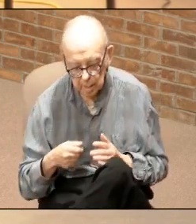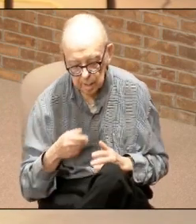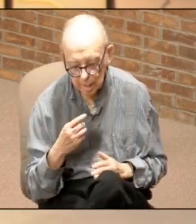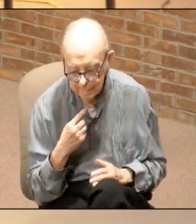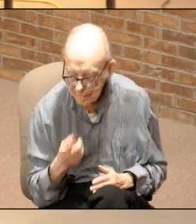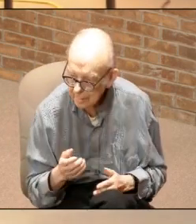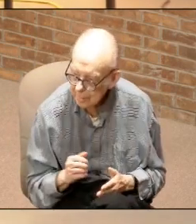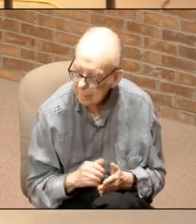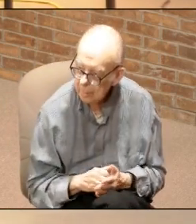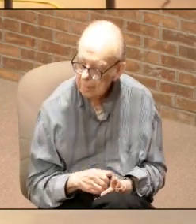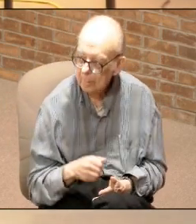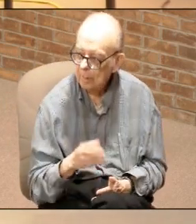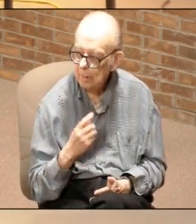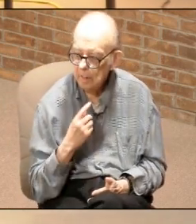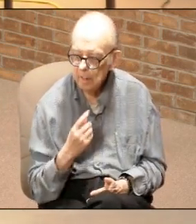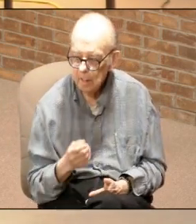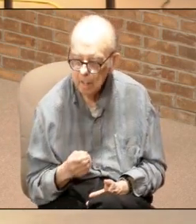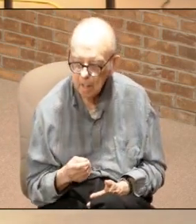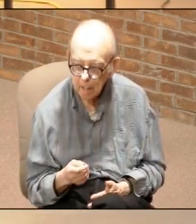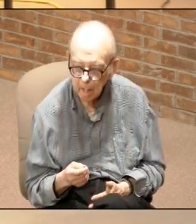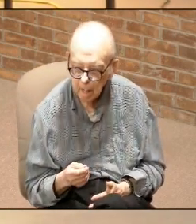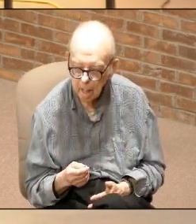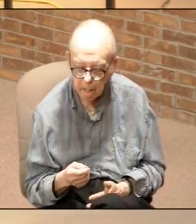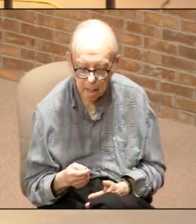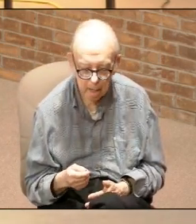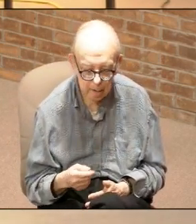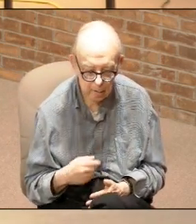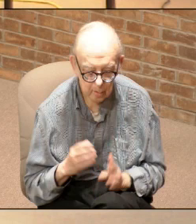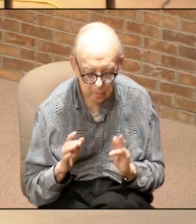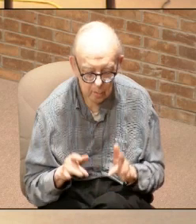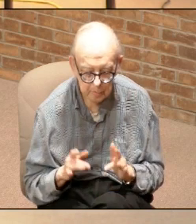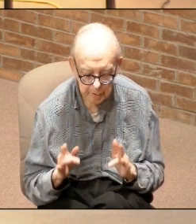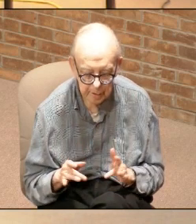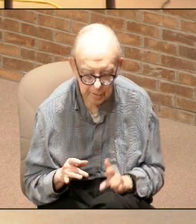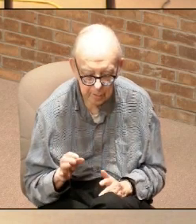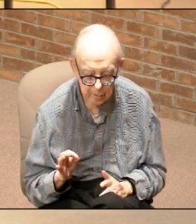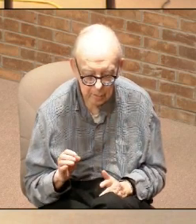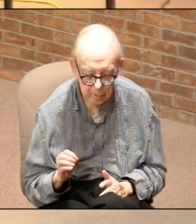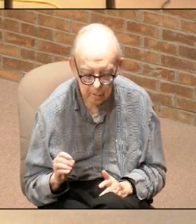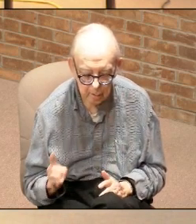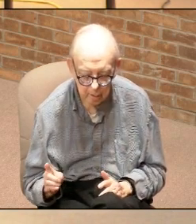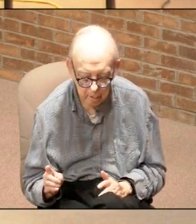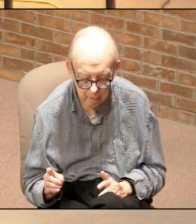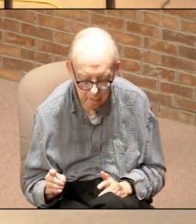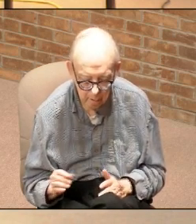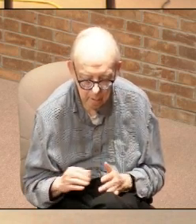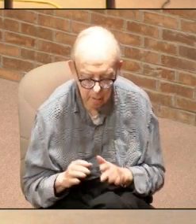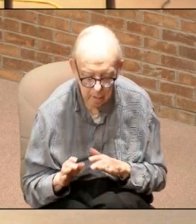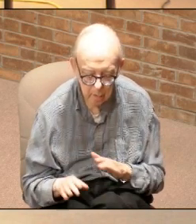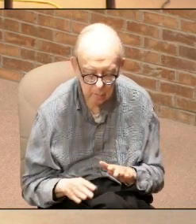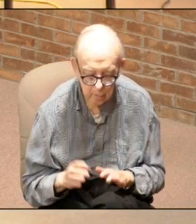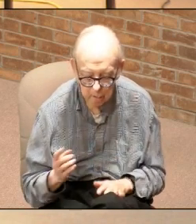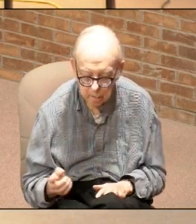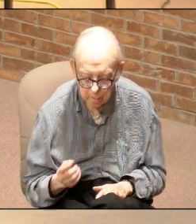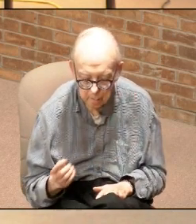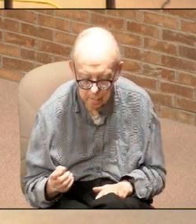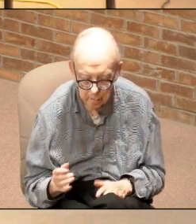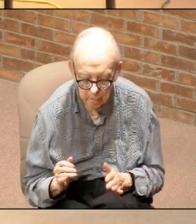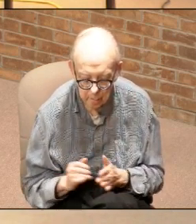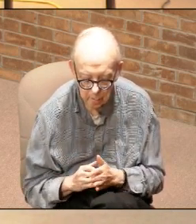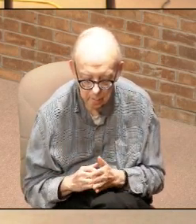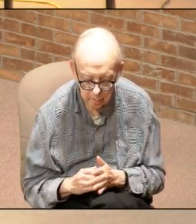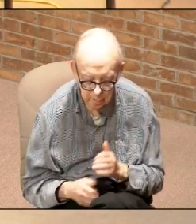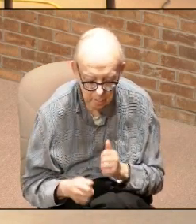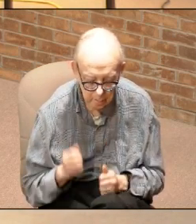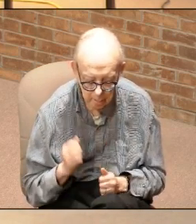god says to pity the fool that wants to walk by themself that's